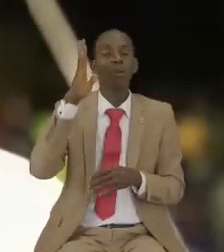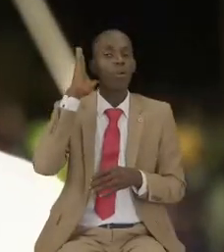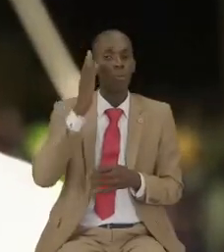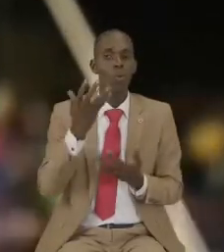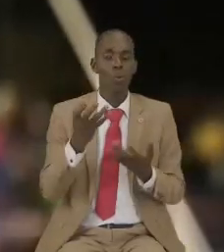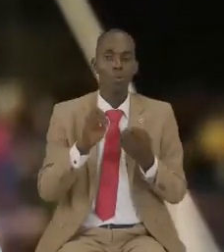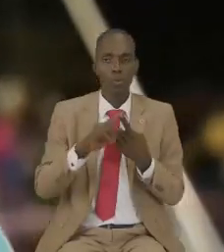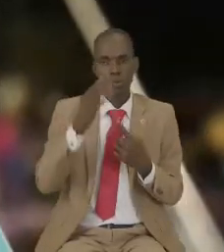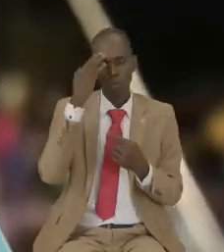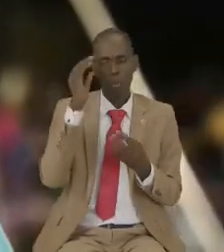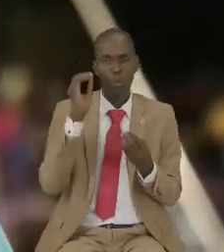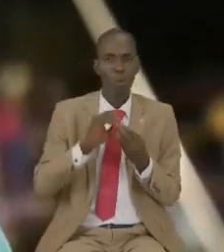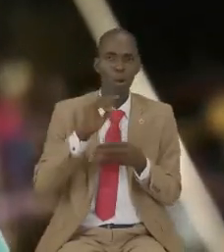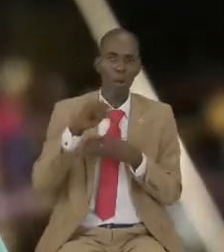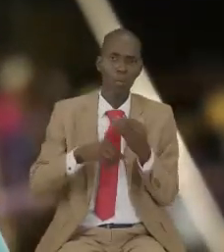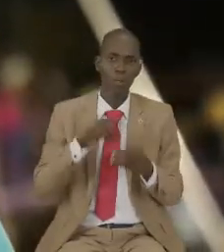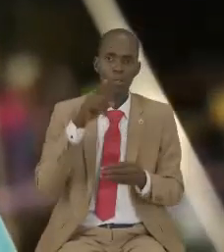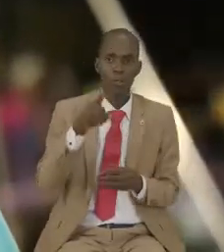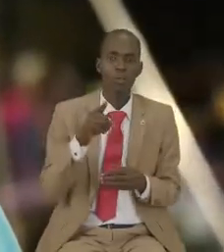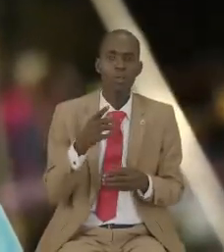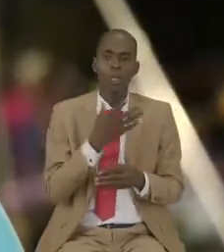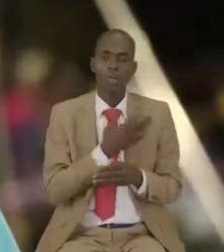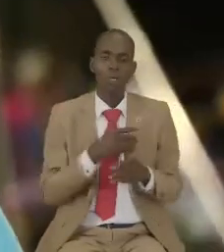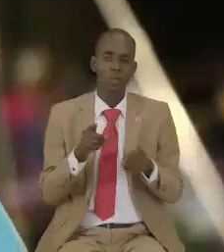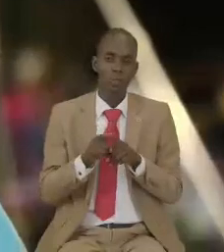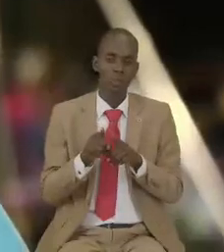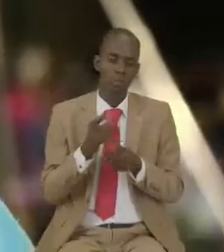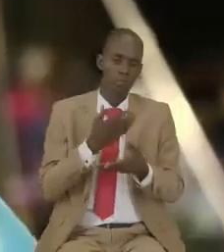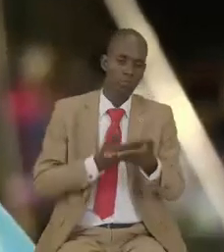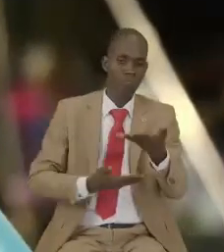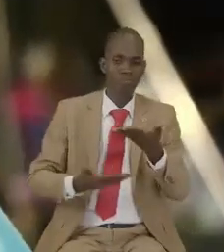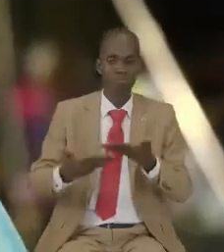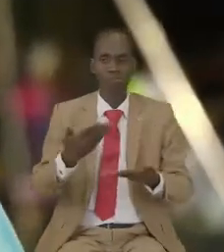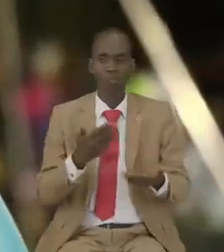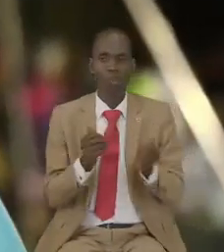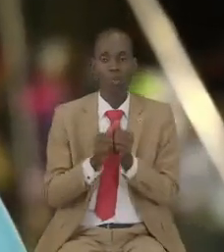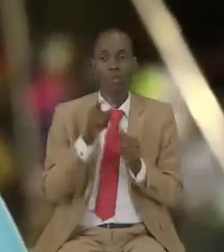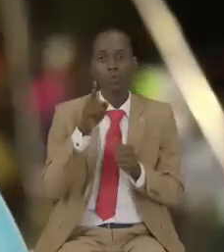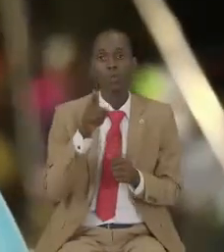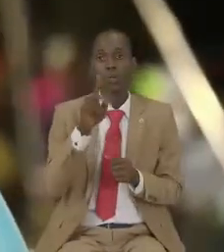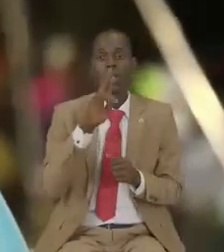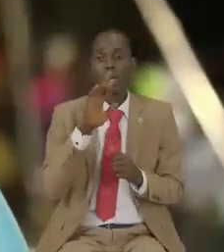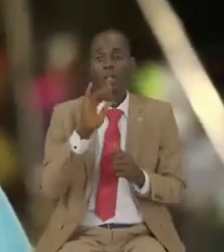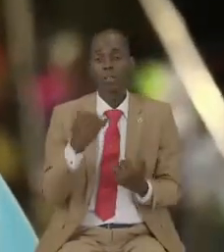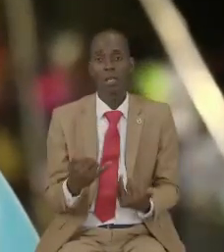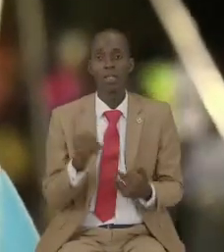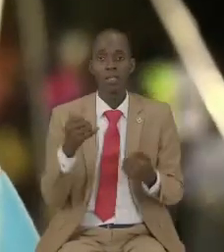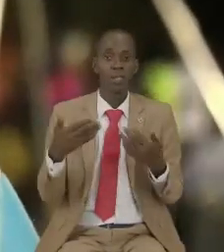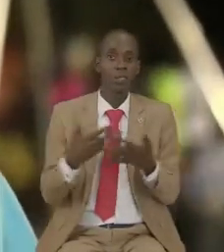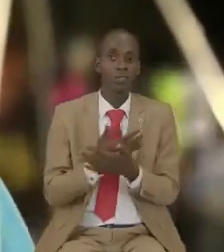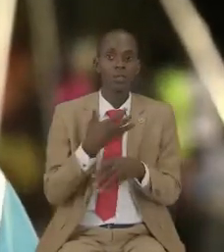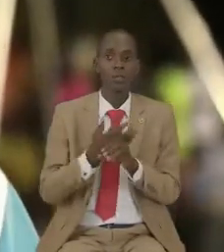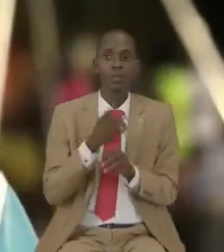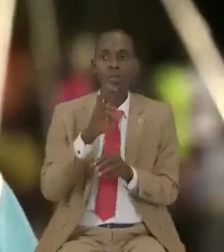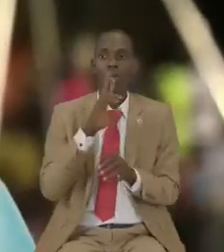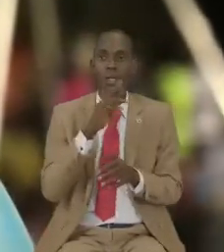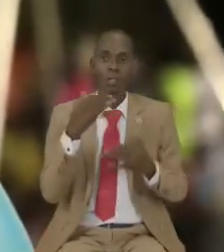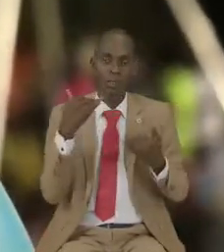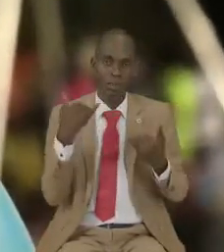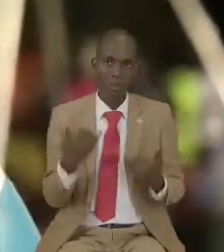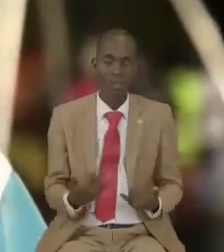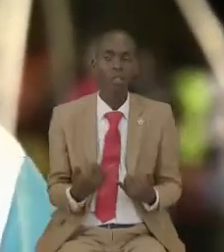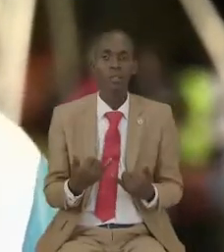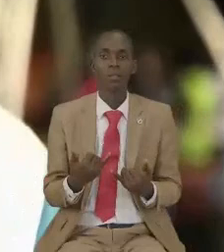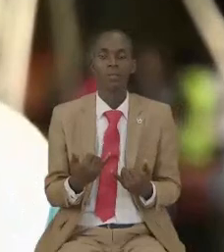you, and like to, you know, interact with you. You are now a new creature. You are now somebody with